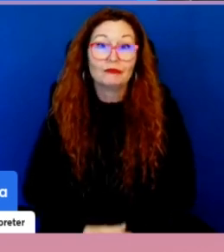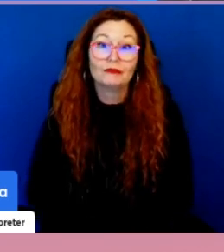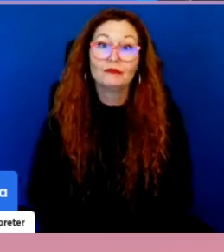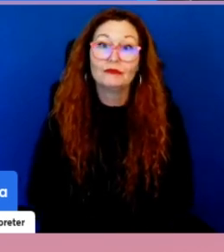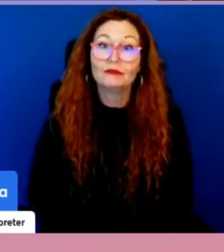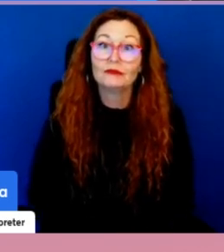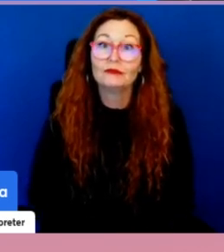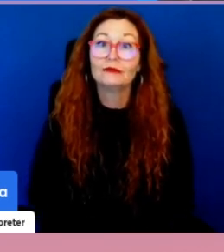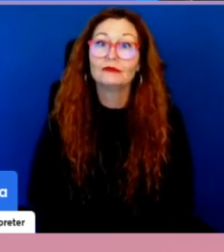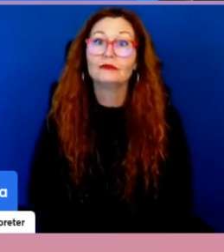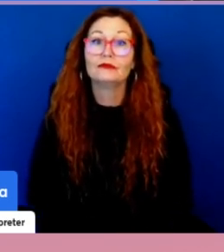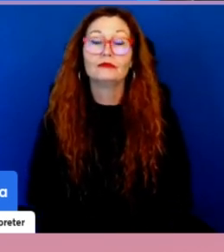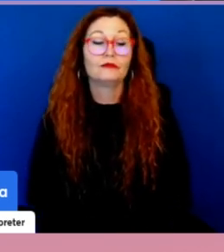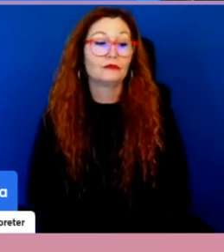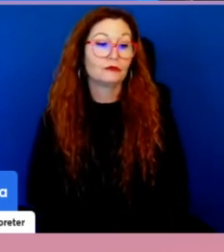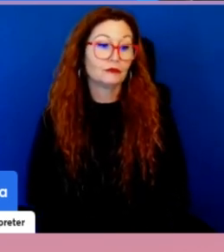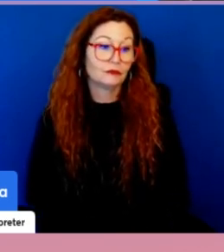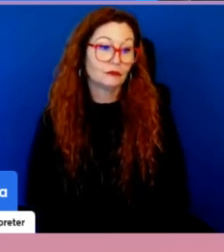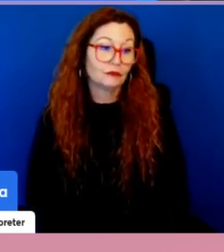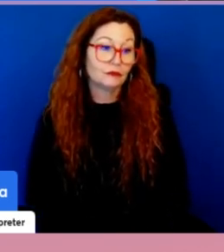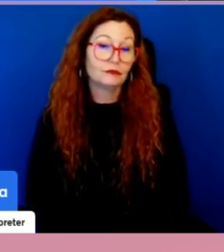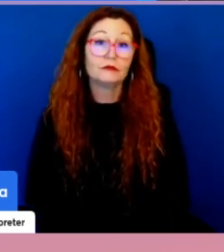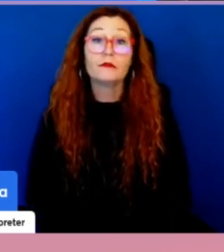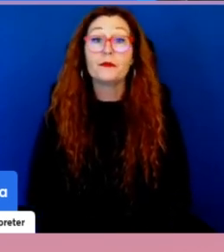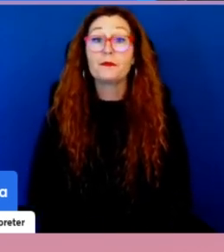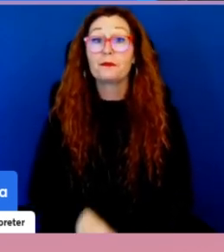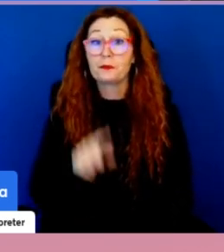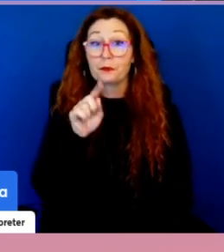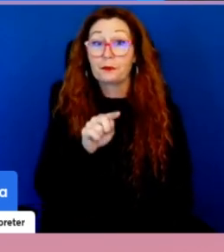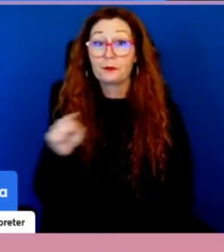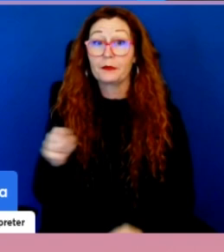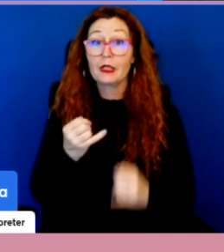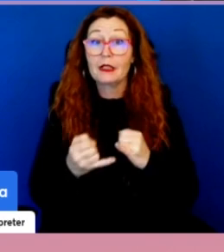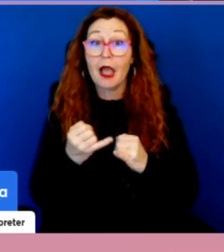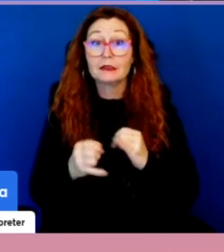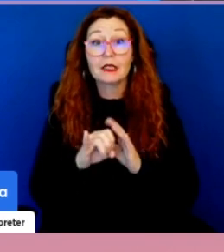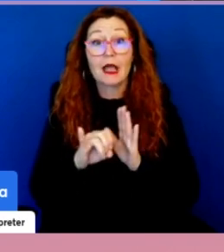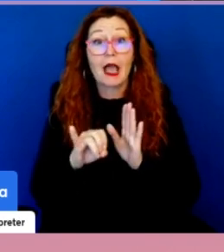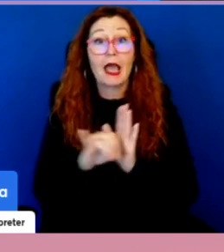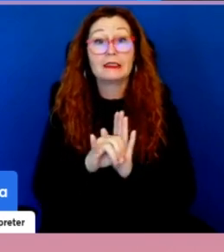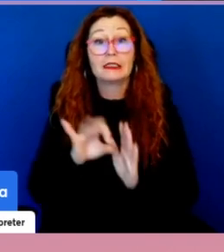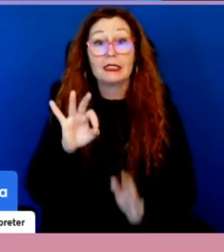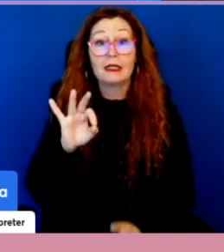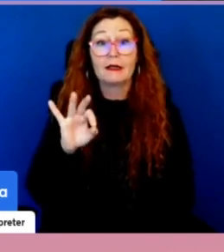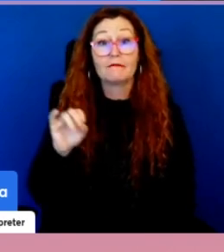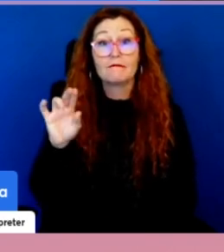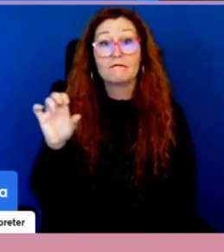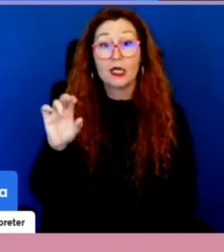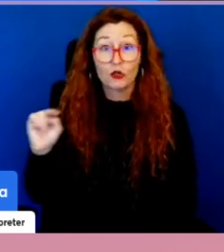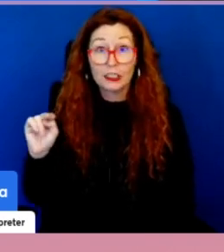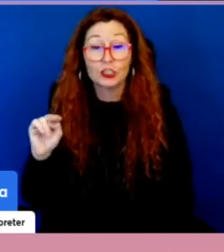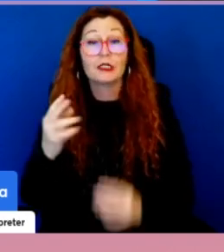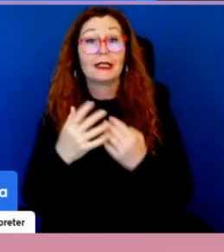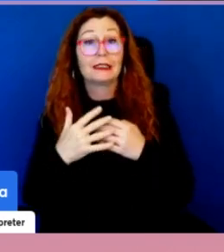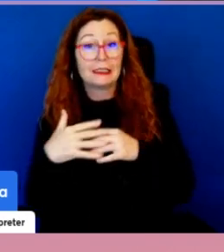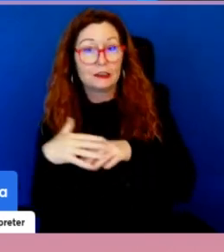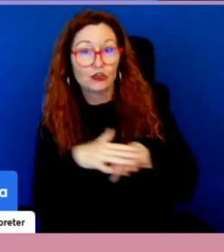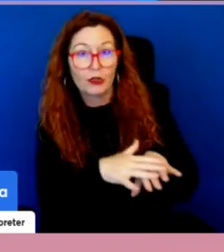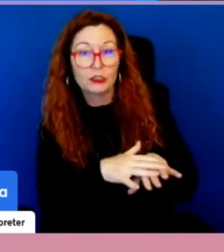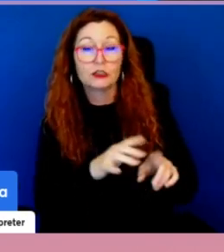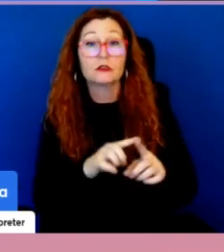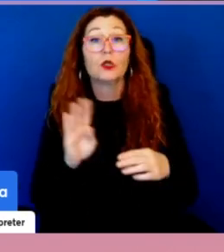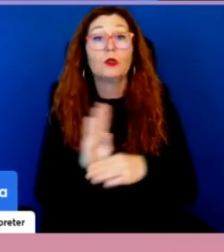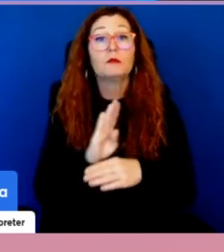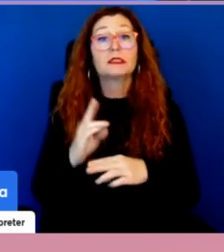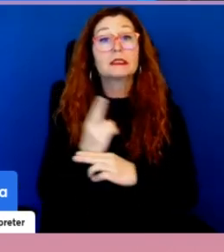Next up, and the last point on the identity piece is the identity federation and integration. So organizations that are